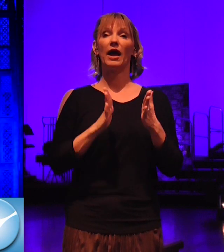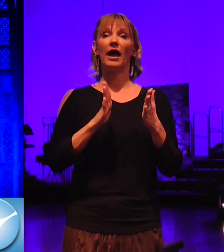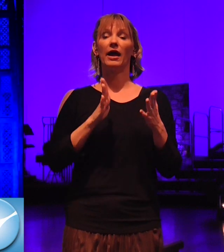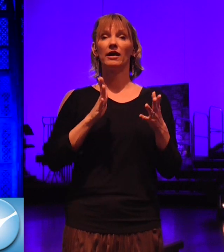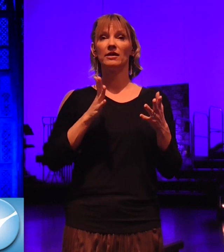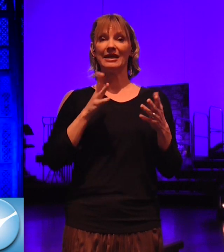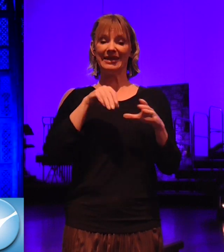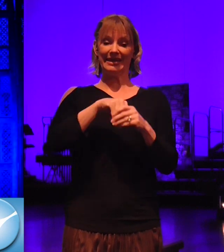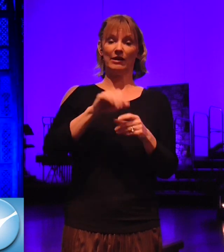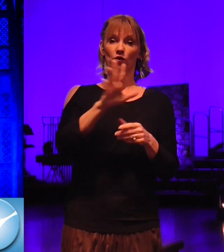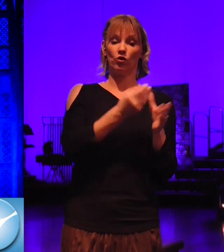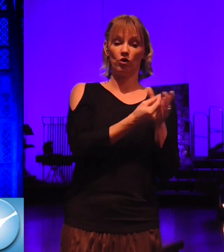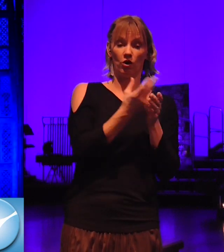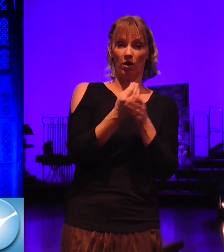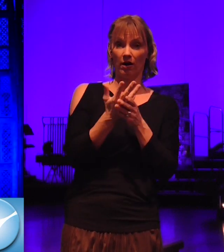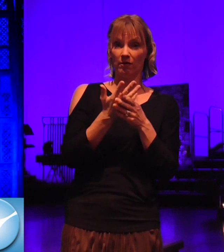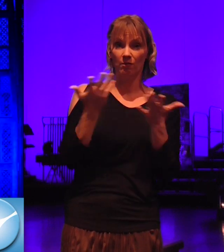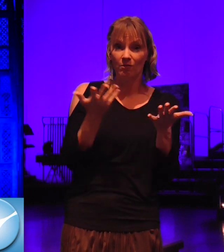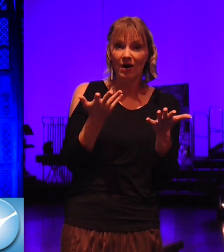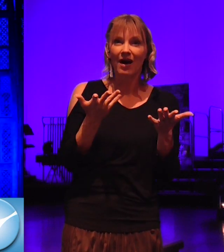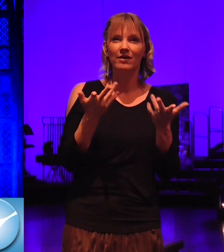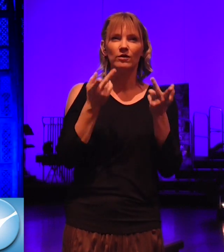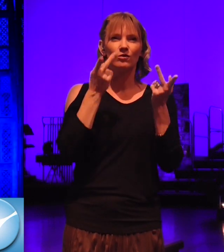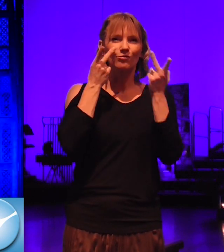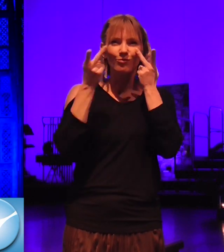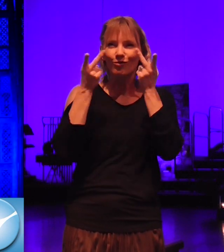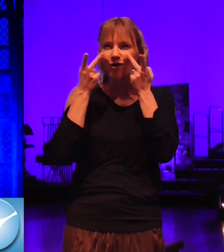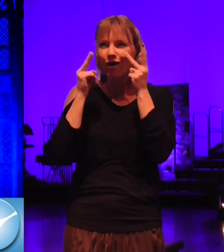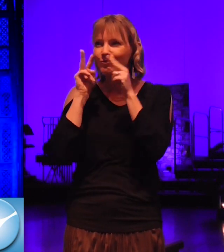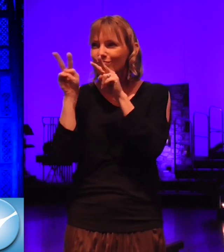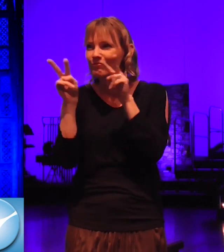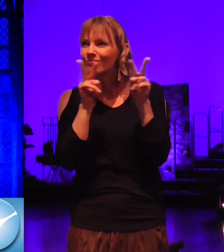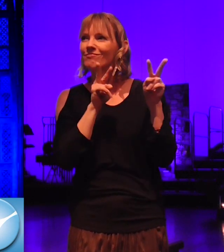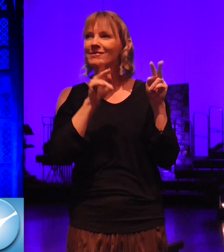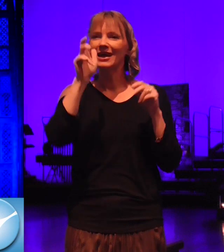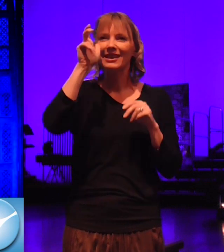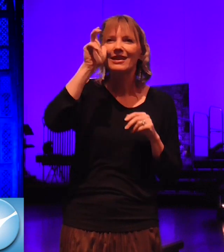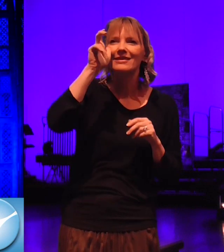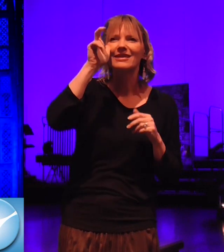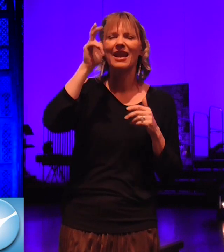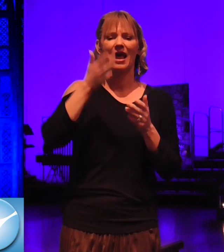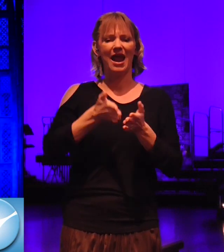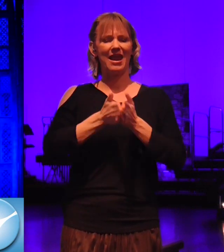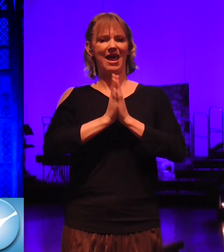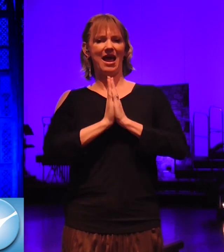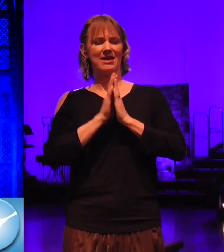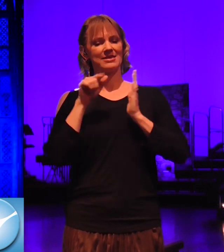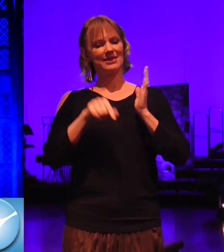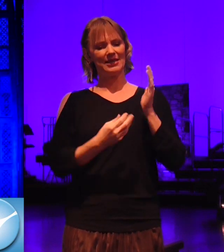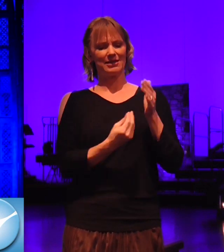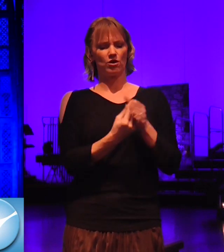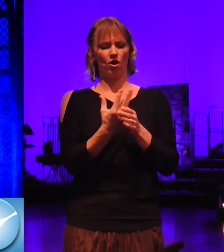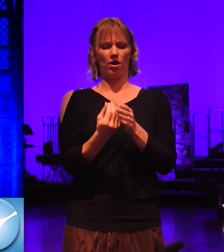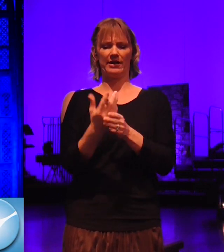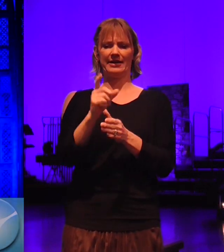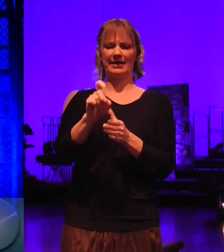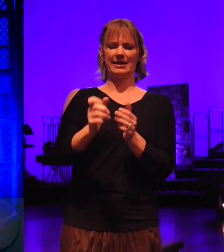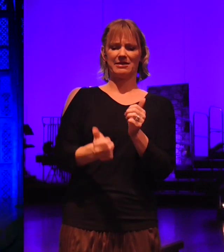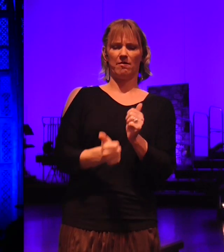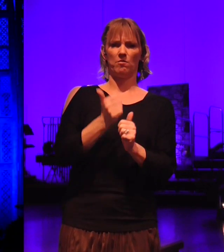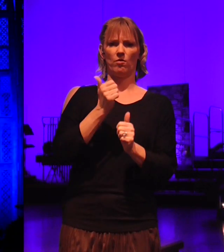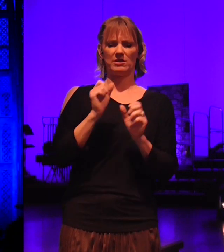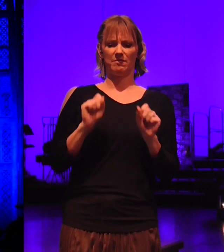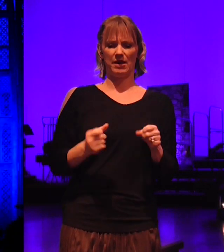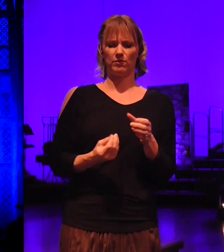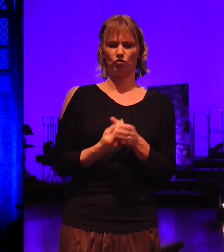look, to listen, and then ask, what does this garden need most to grow? And